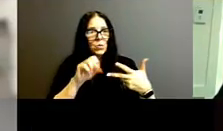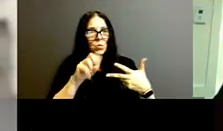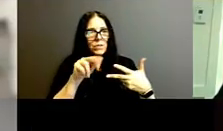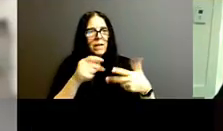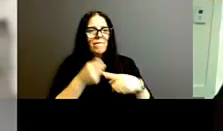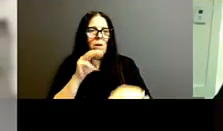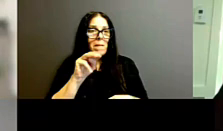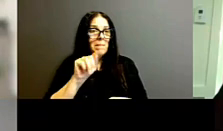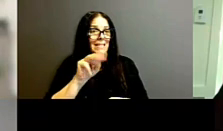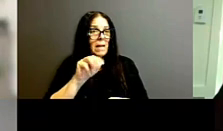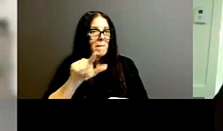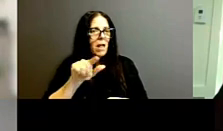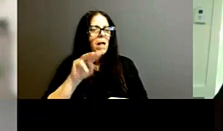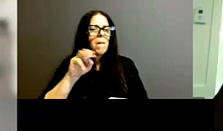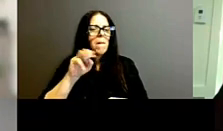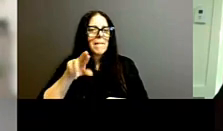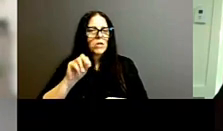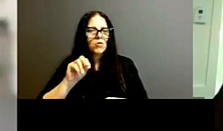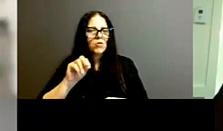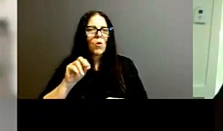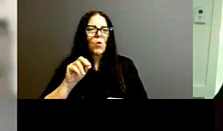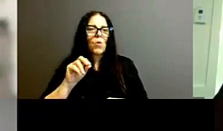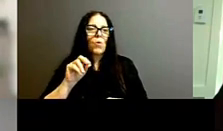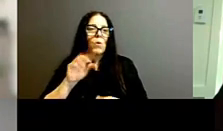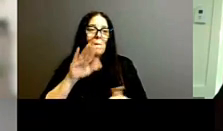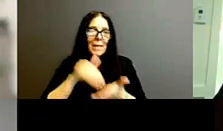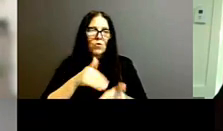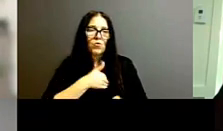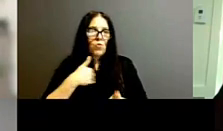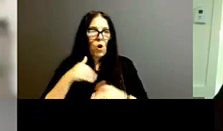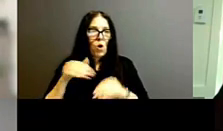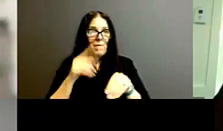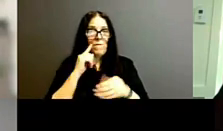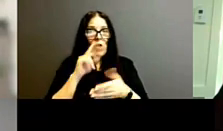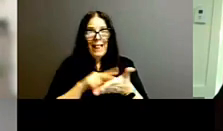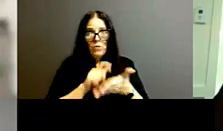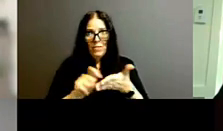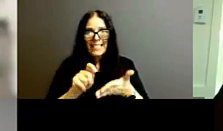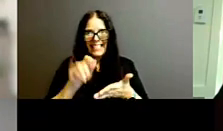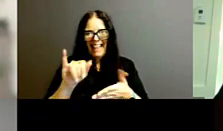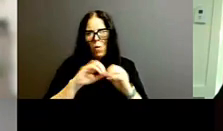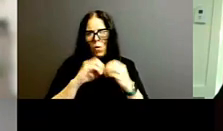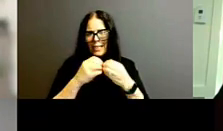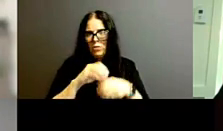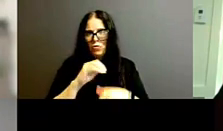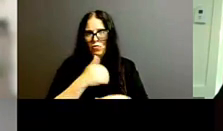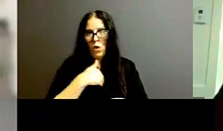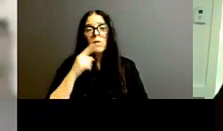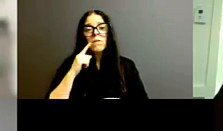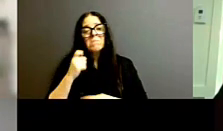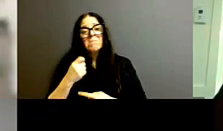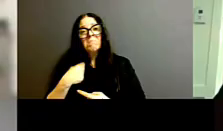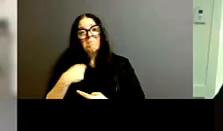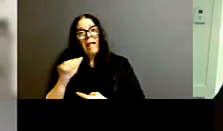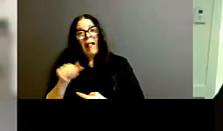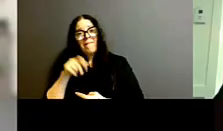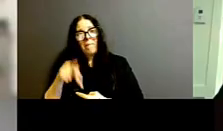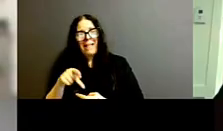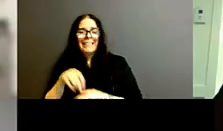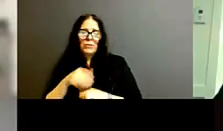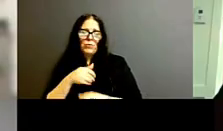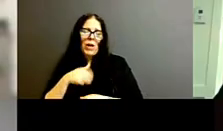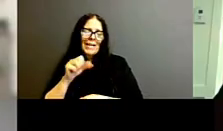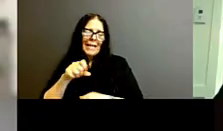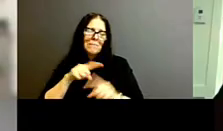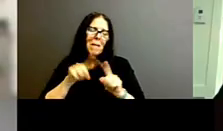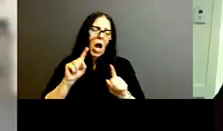for Literacy, a program in Toronto. Our organization, AlphaPlus, is also in Toronto, but we actually work from home. So we're a bit